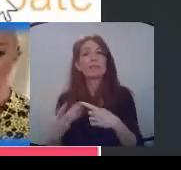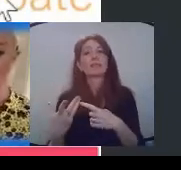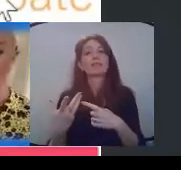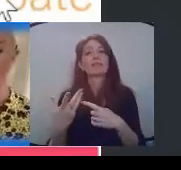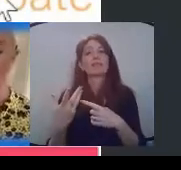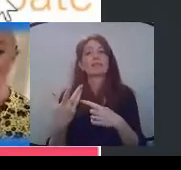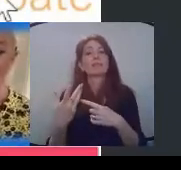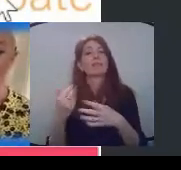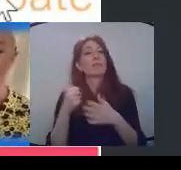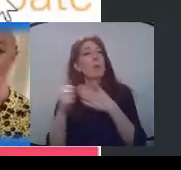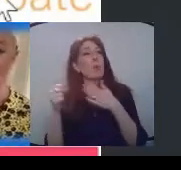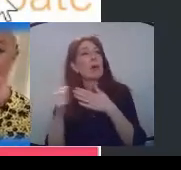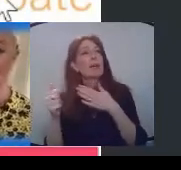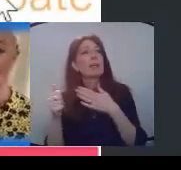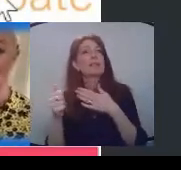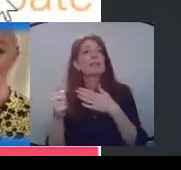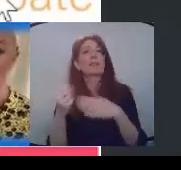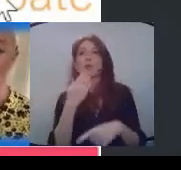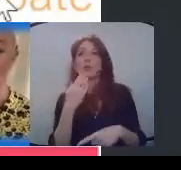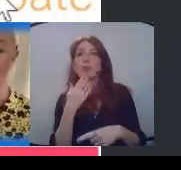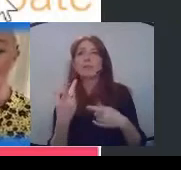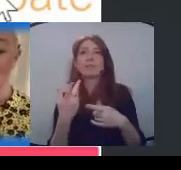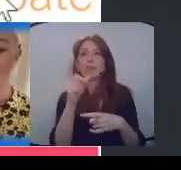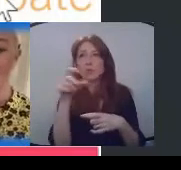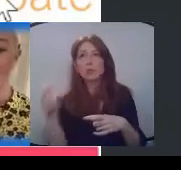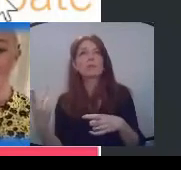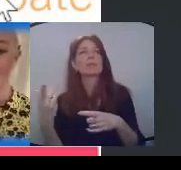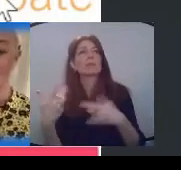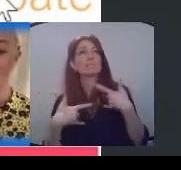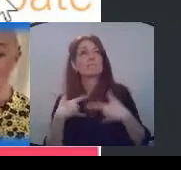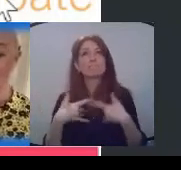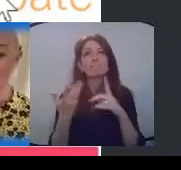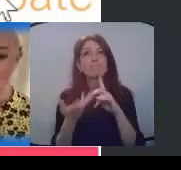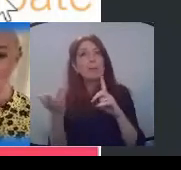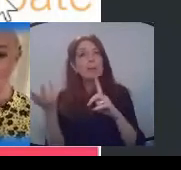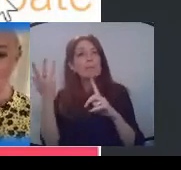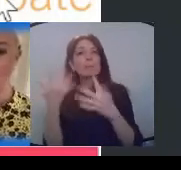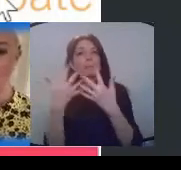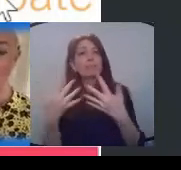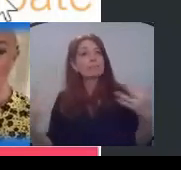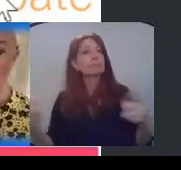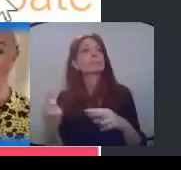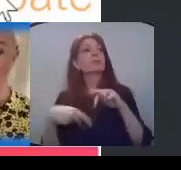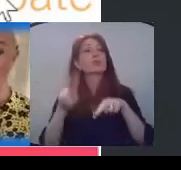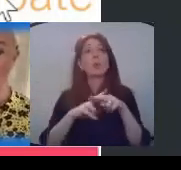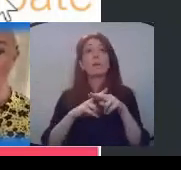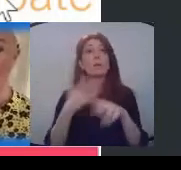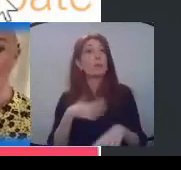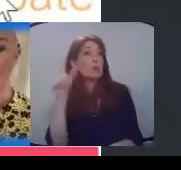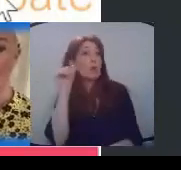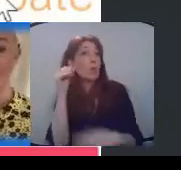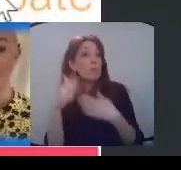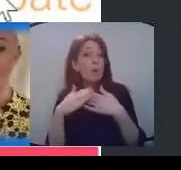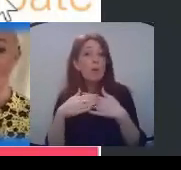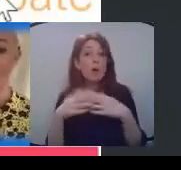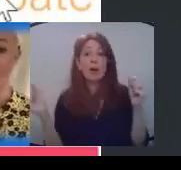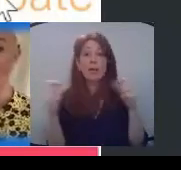about all the support and usage that we're seeing in the UK. So, you know, if anyone wants to reach out or learn more about Spawn, my email is